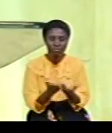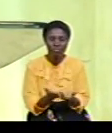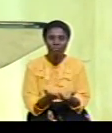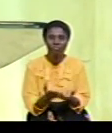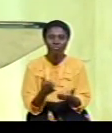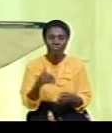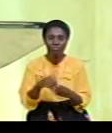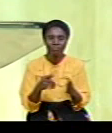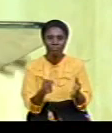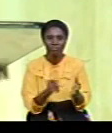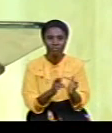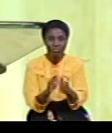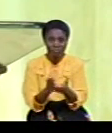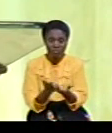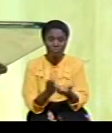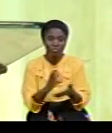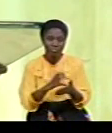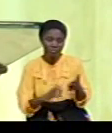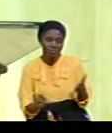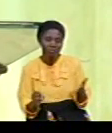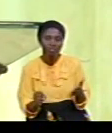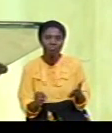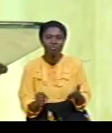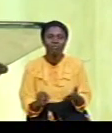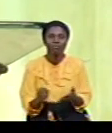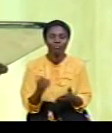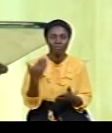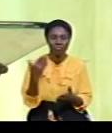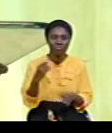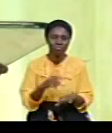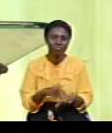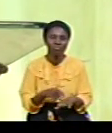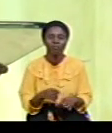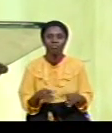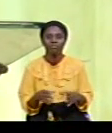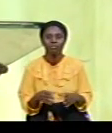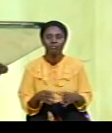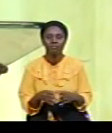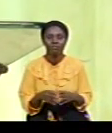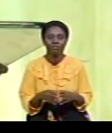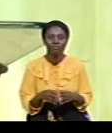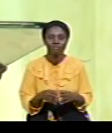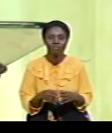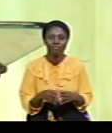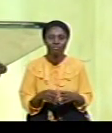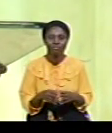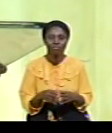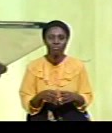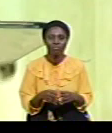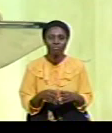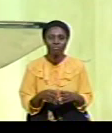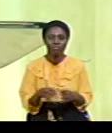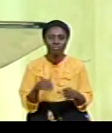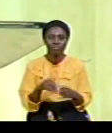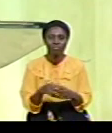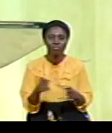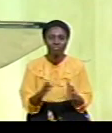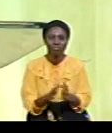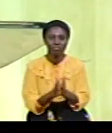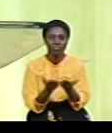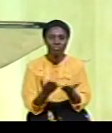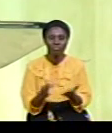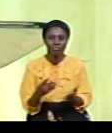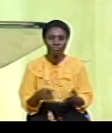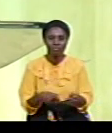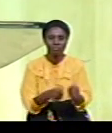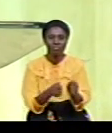written to brethren, believers in Christ. If you run through the book of epistle for the benefit of those of